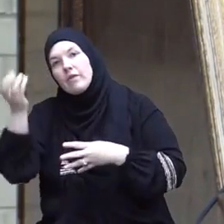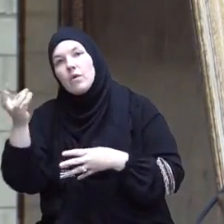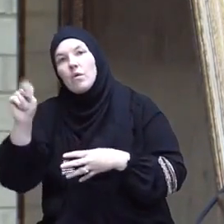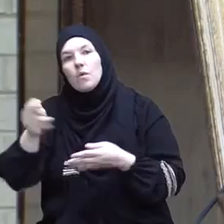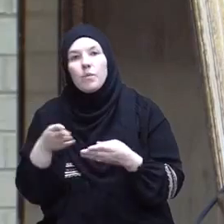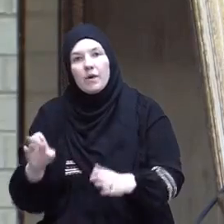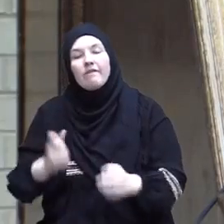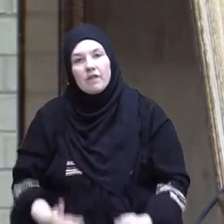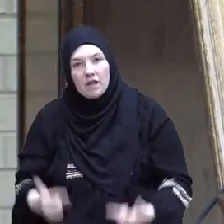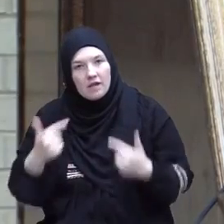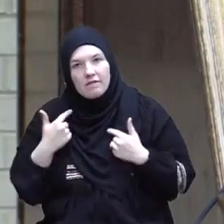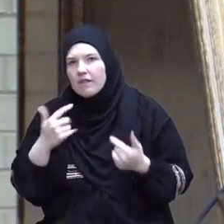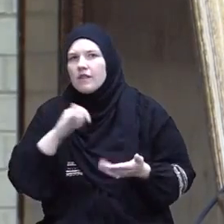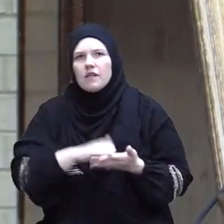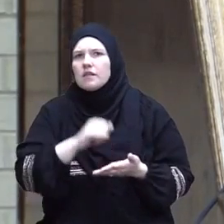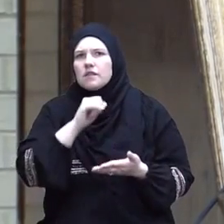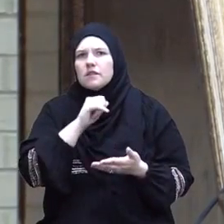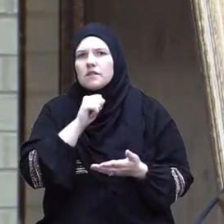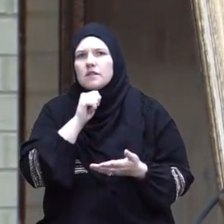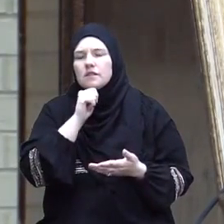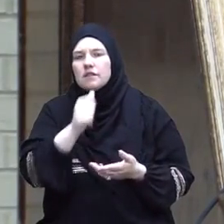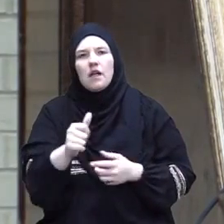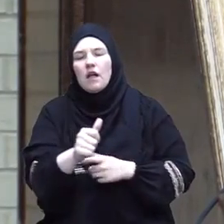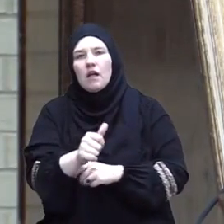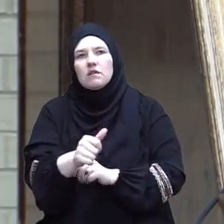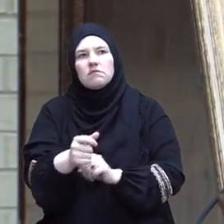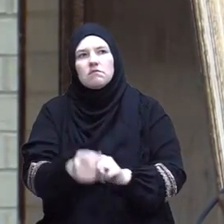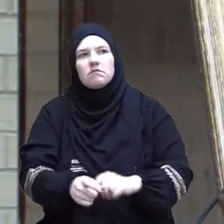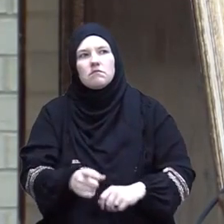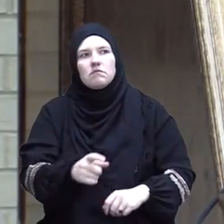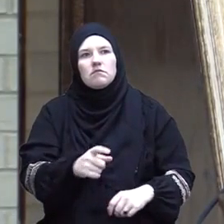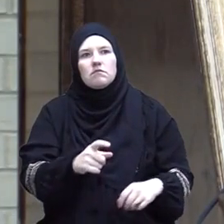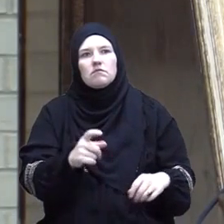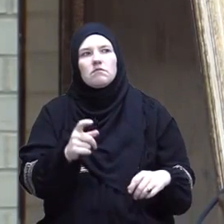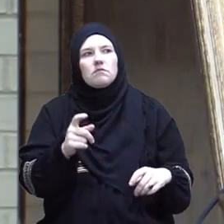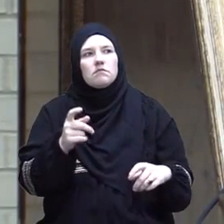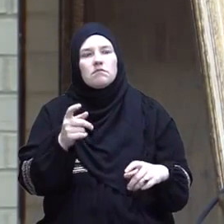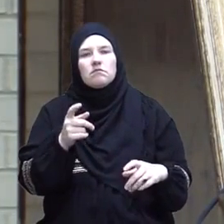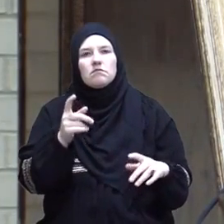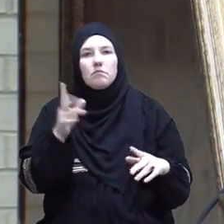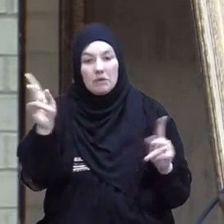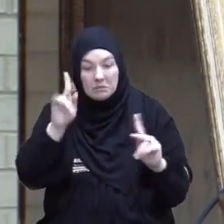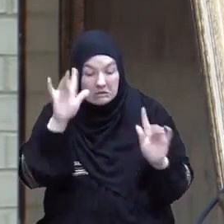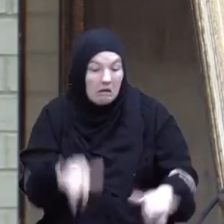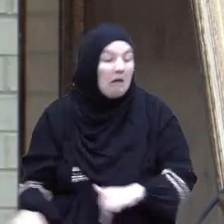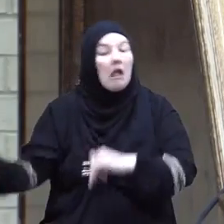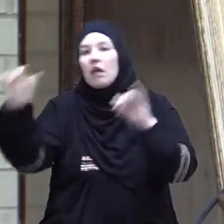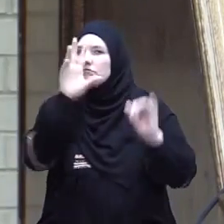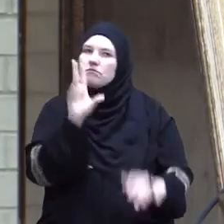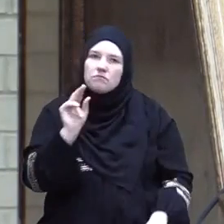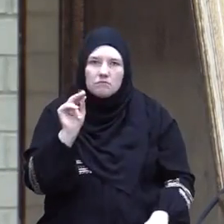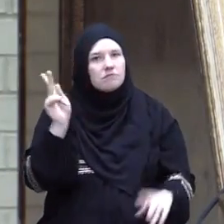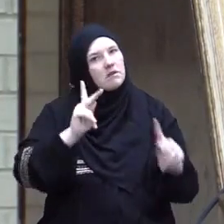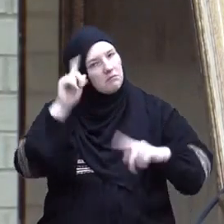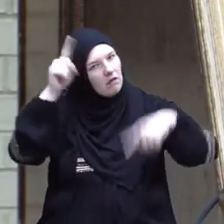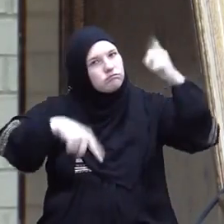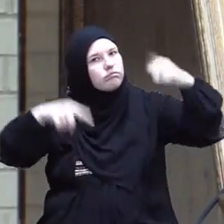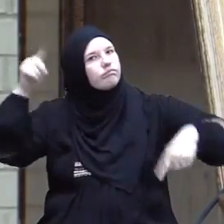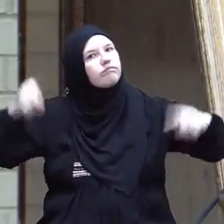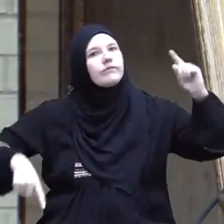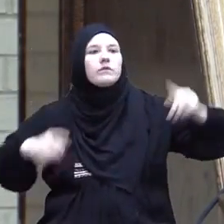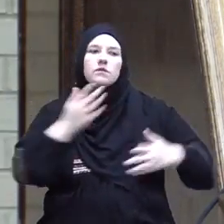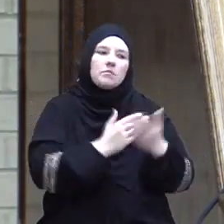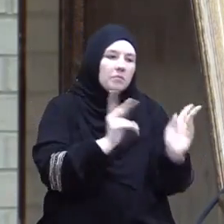life. Those are not very consistent. So people will differ. And part of what Allah told us,